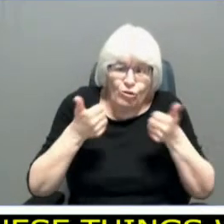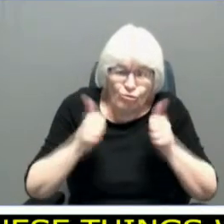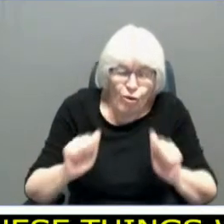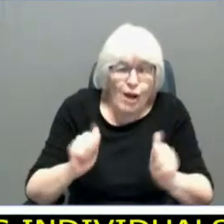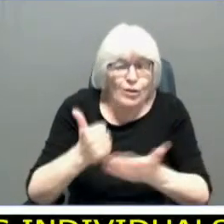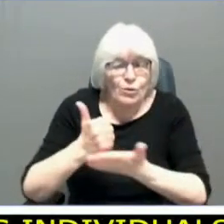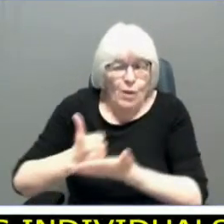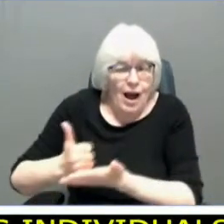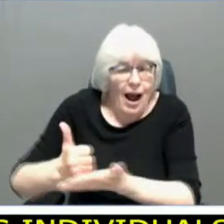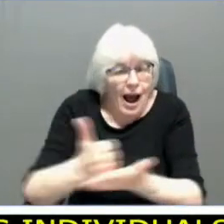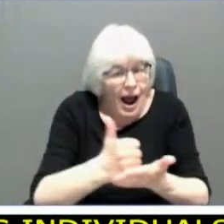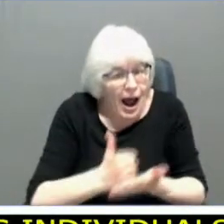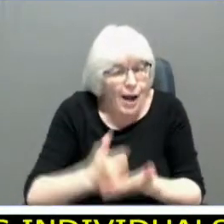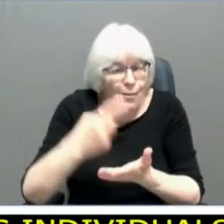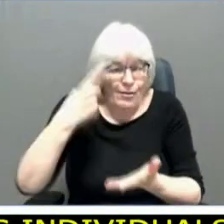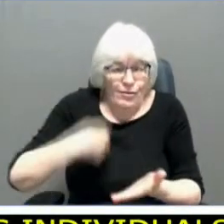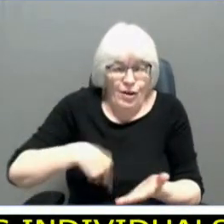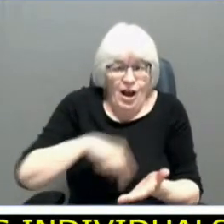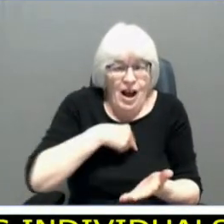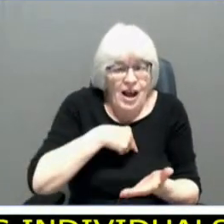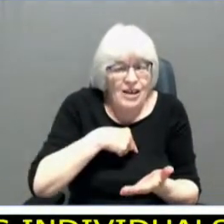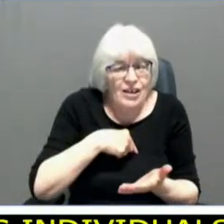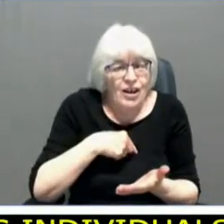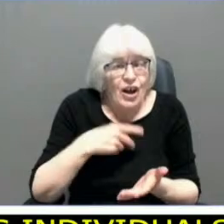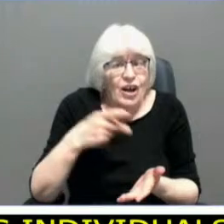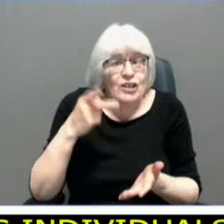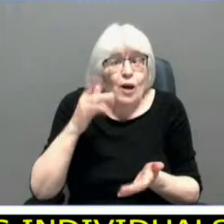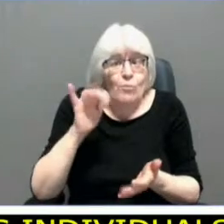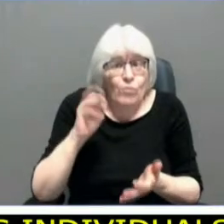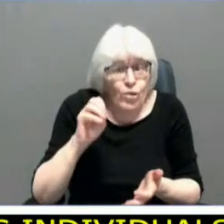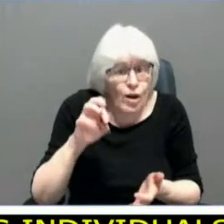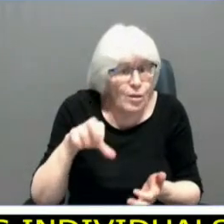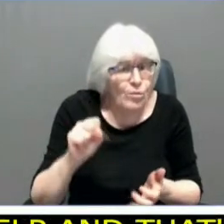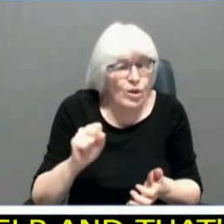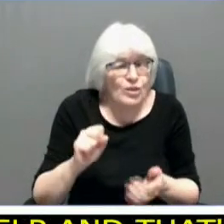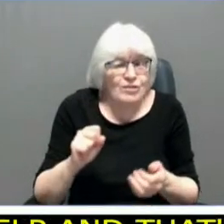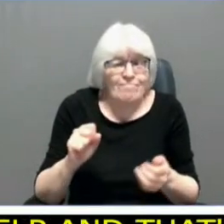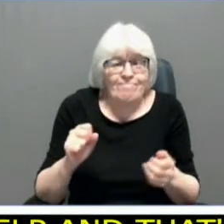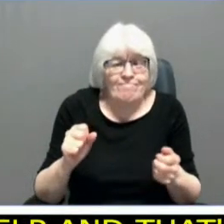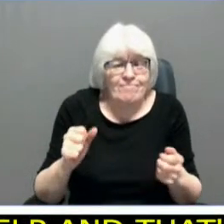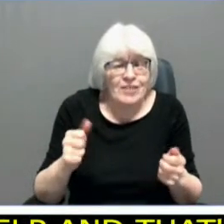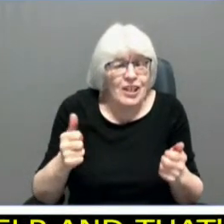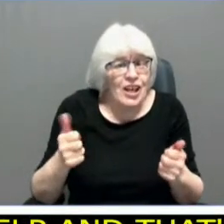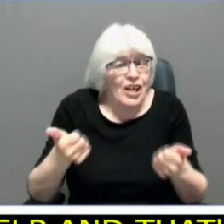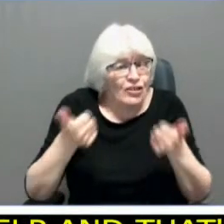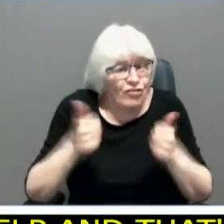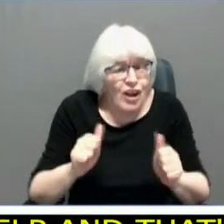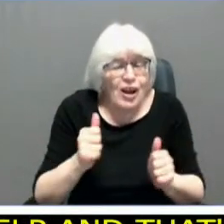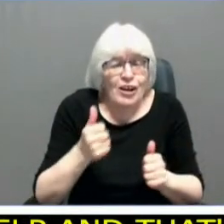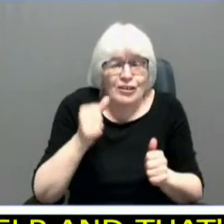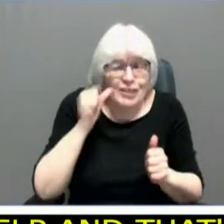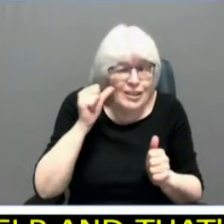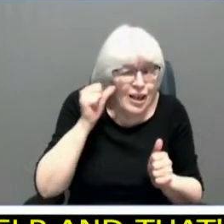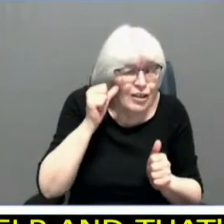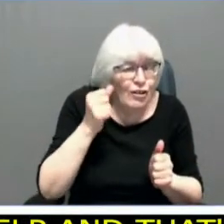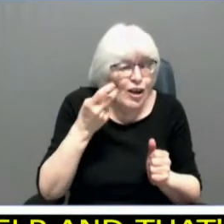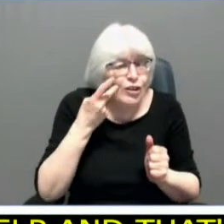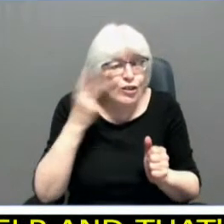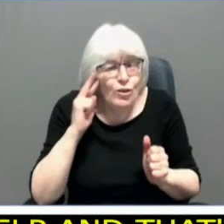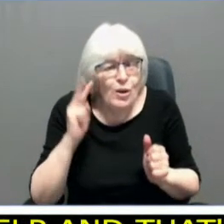all provinces and premiers the last day and a half. So I hope, and I'm confident that brighter days will be ahead.